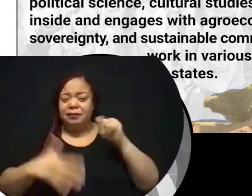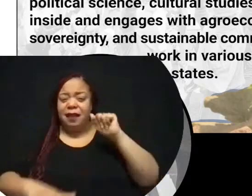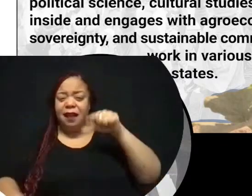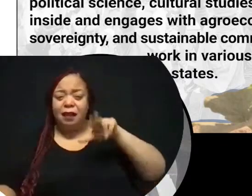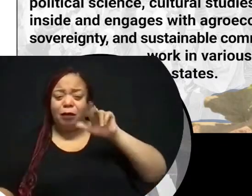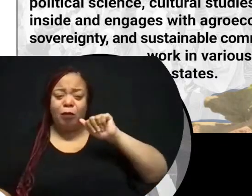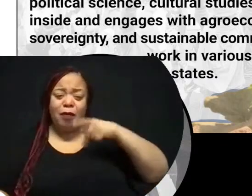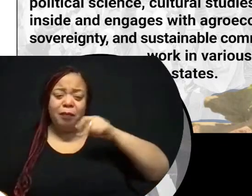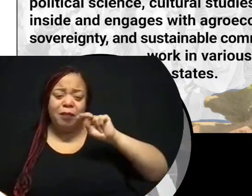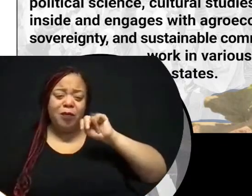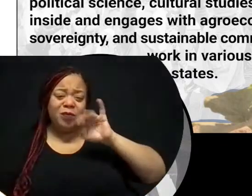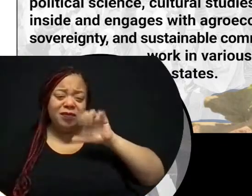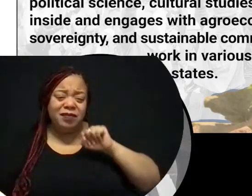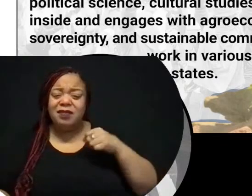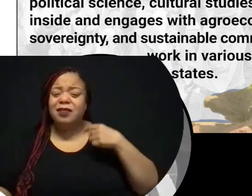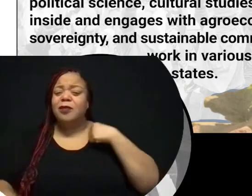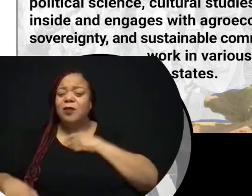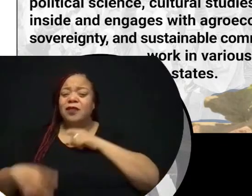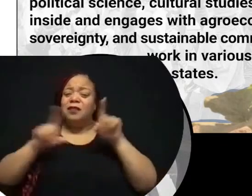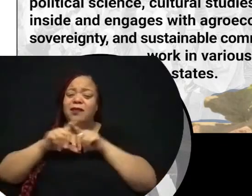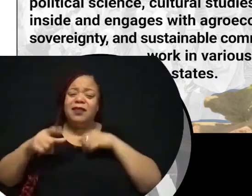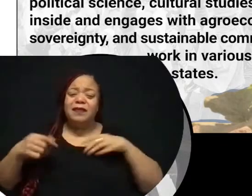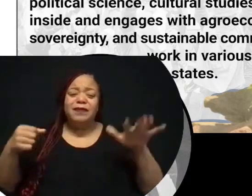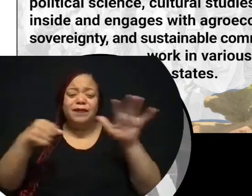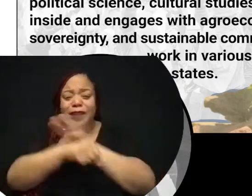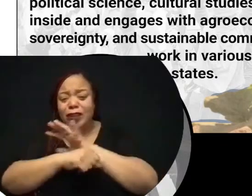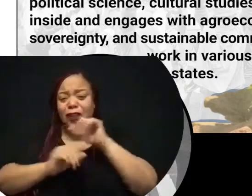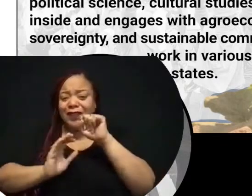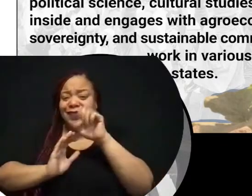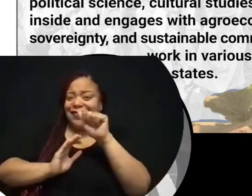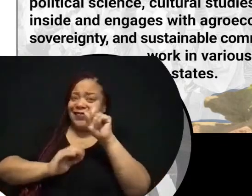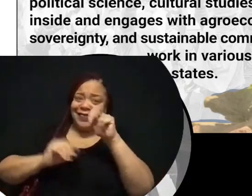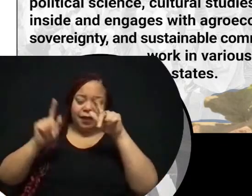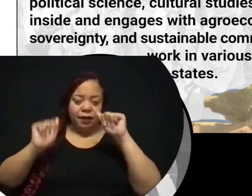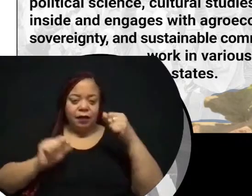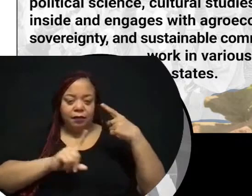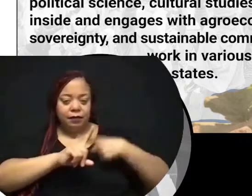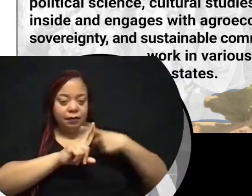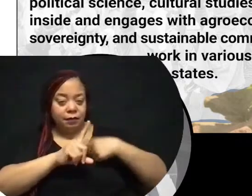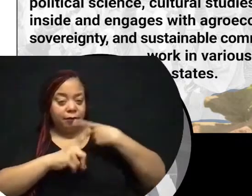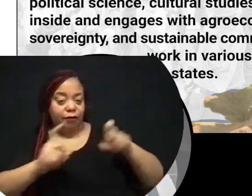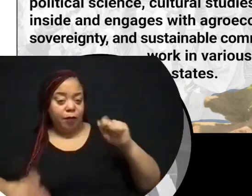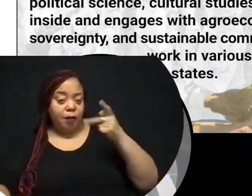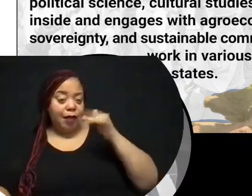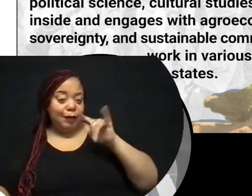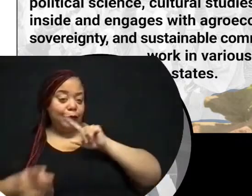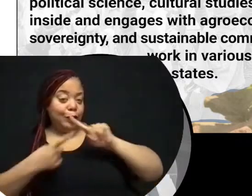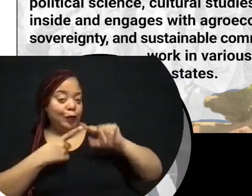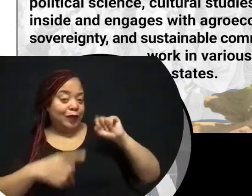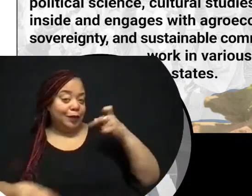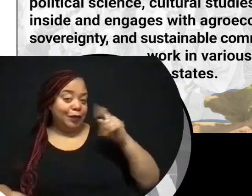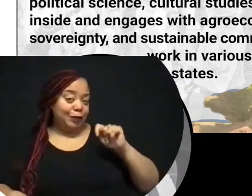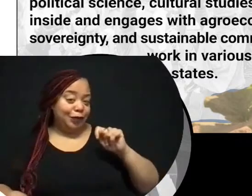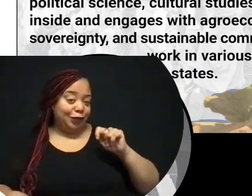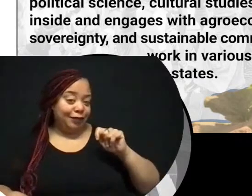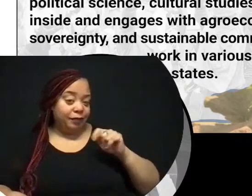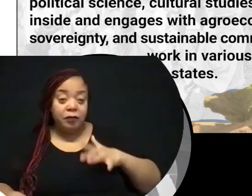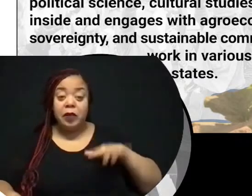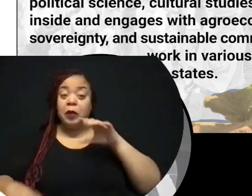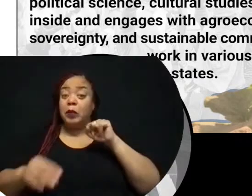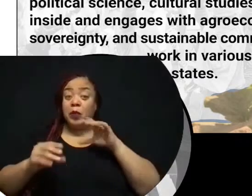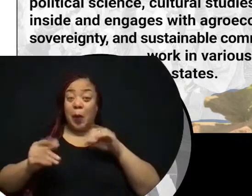funding was going back into the horticulture program to get seeds and materials to sustain the